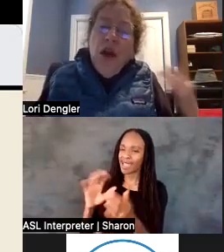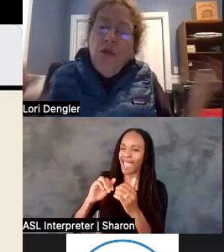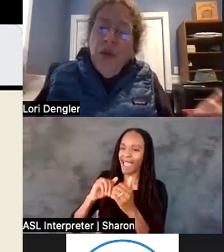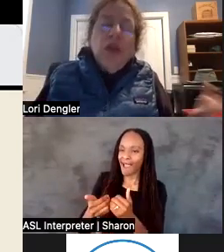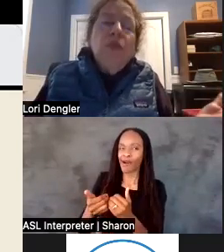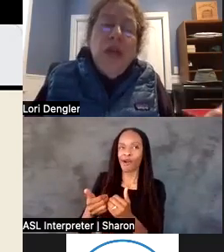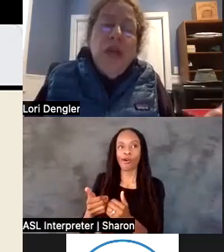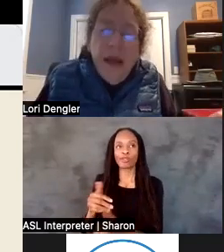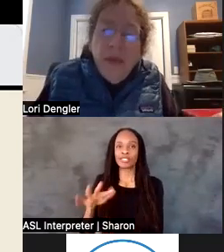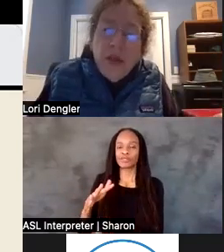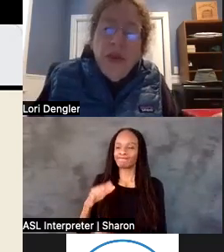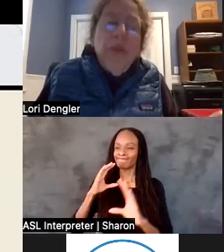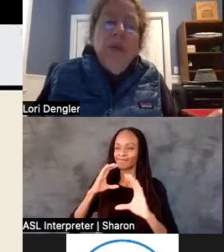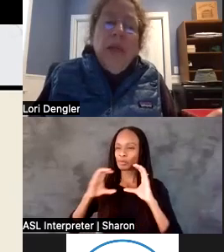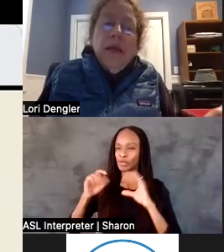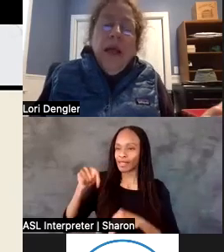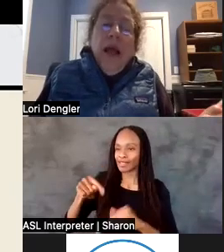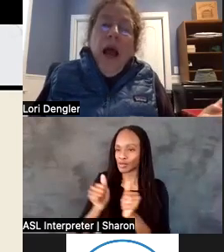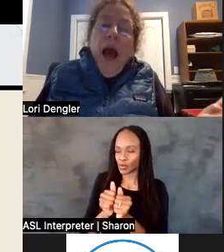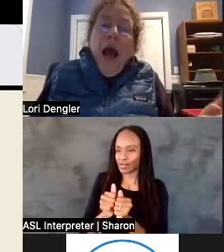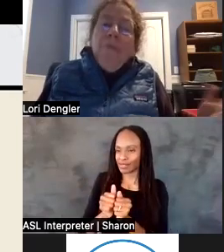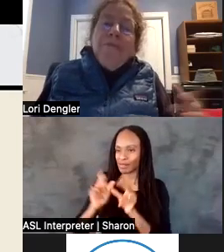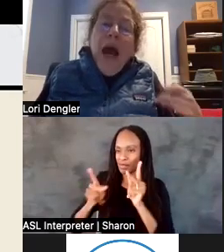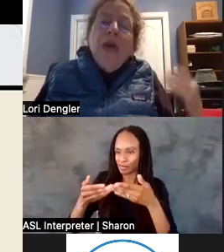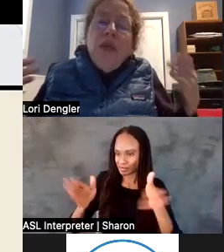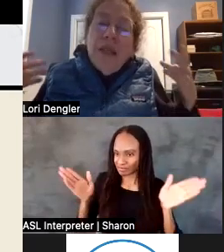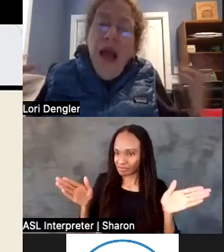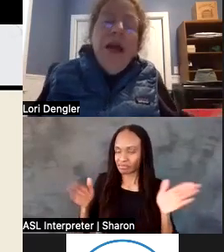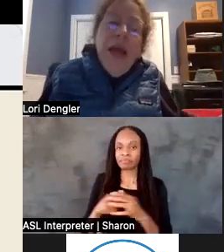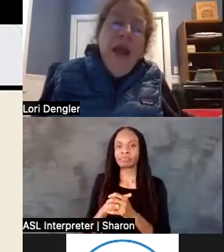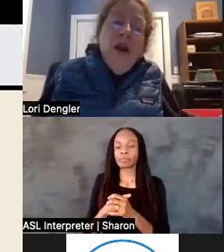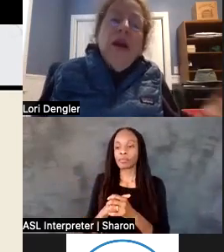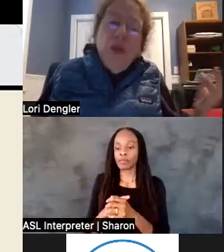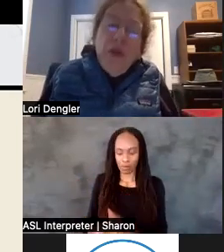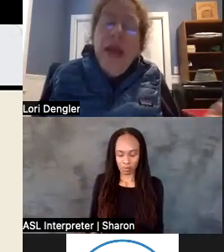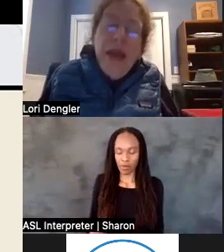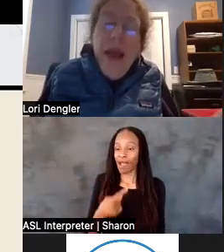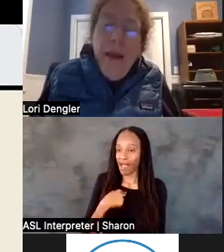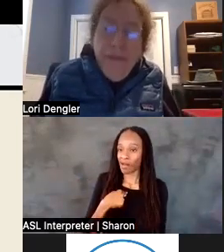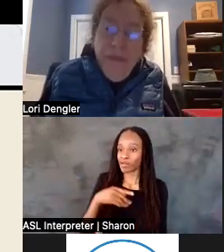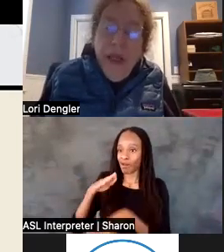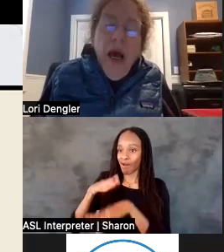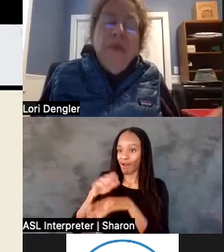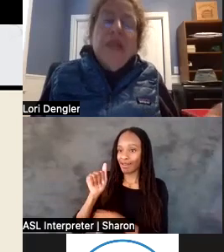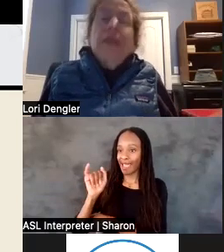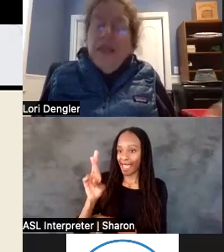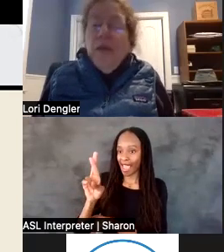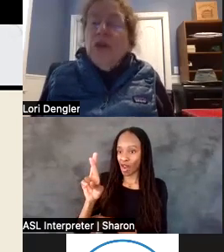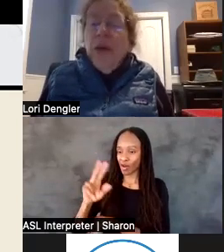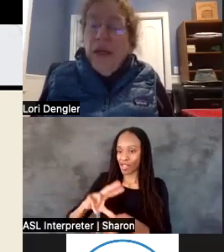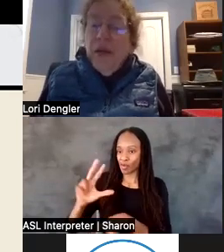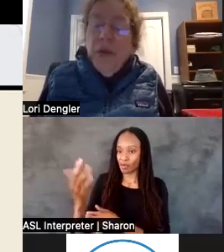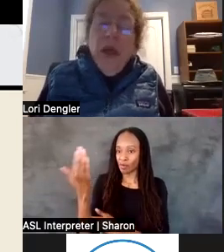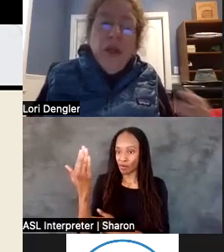sort of communicate this with the public. I was on air at 3 a.m. on this